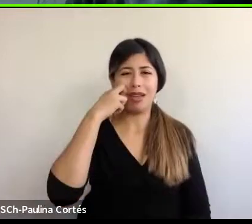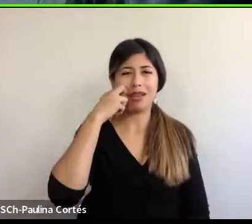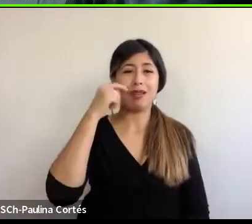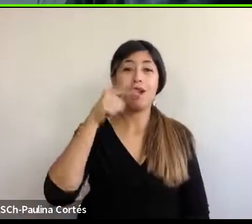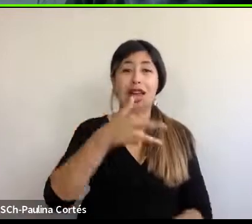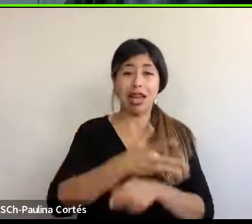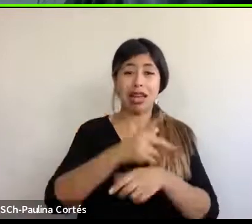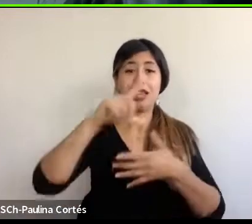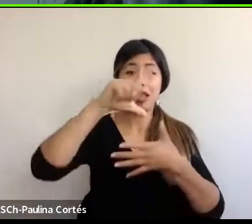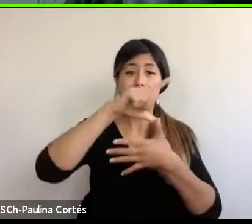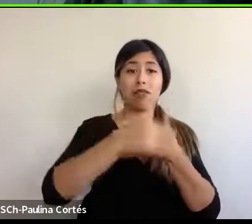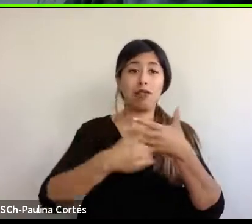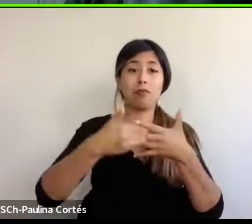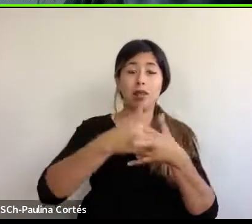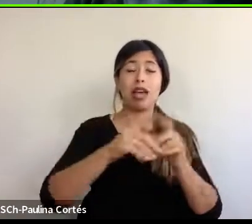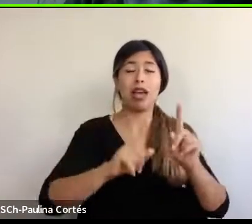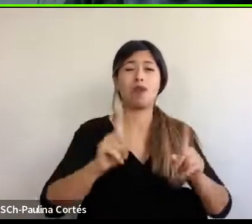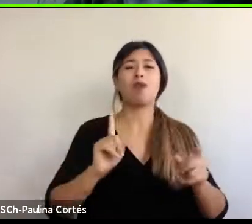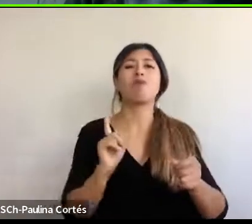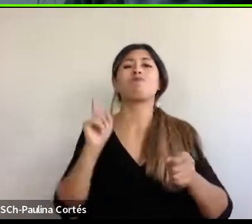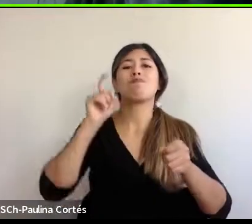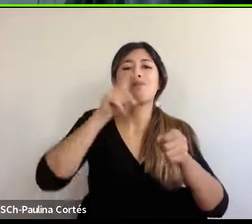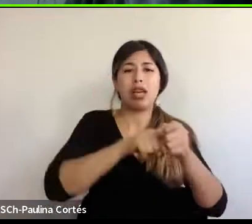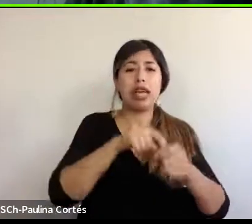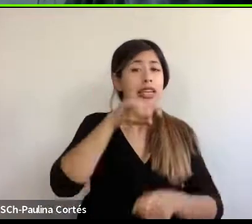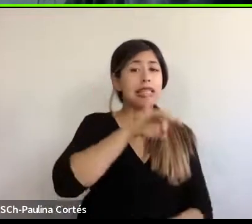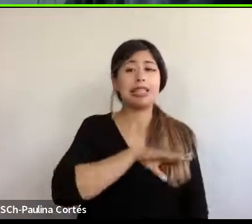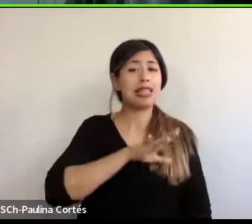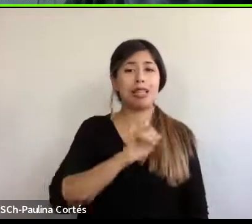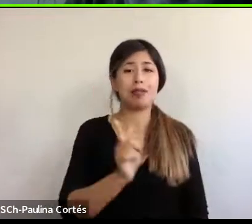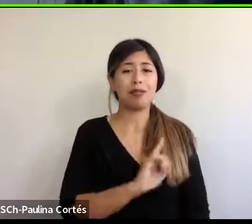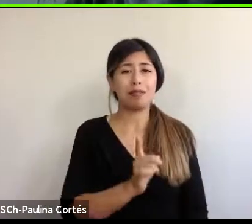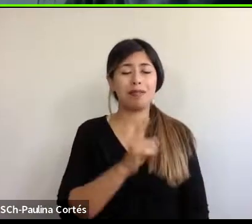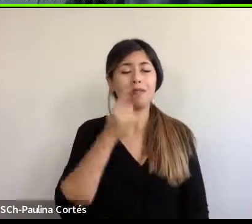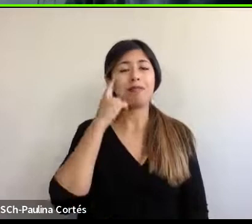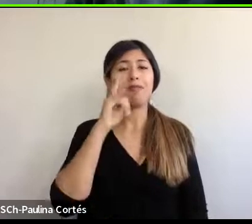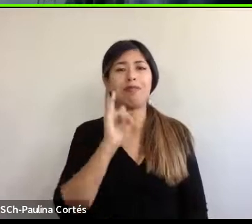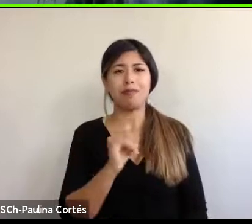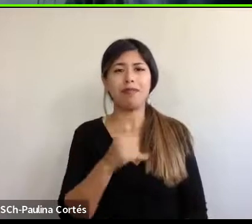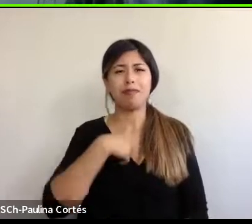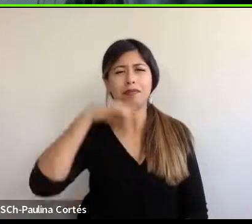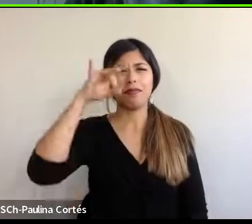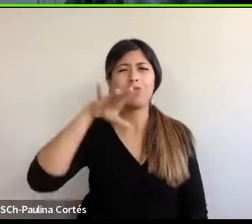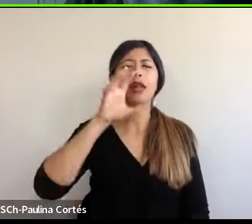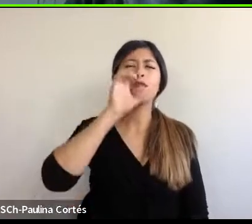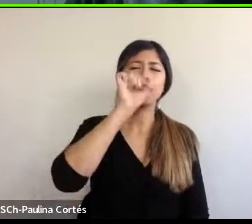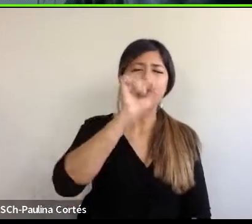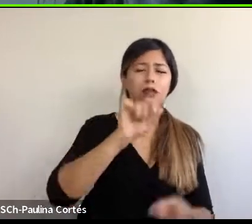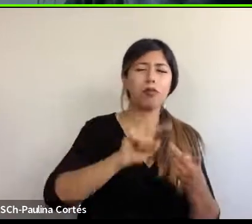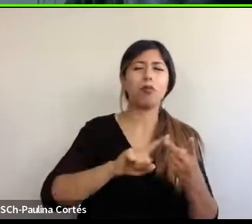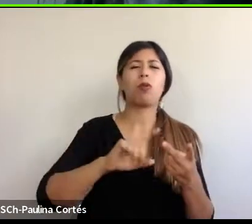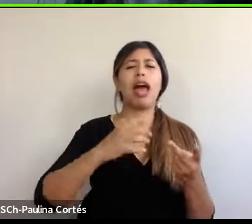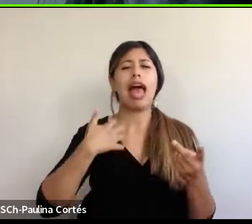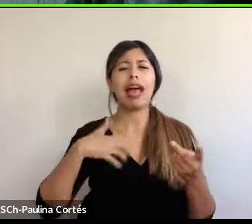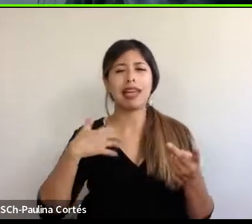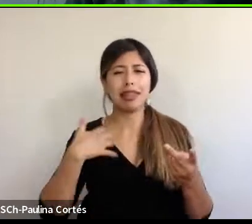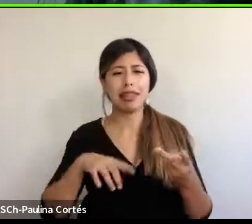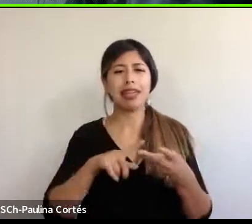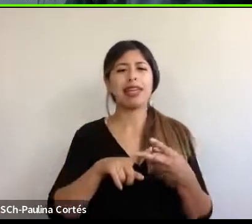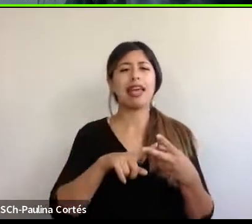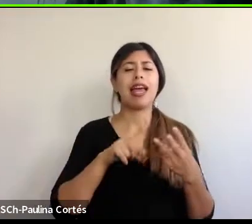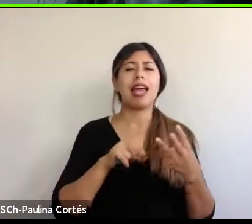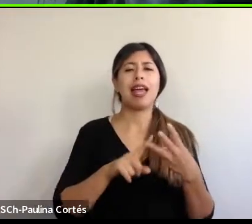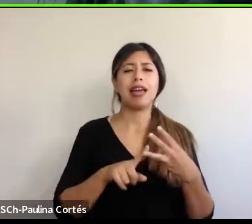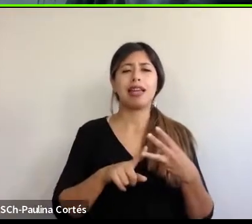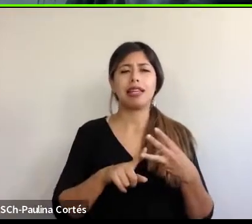moment, not in Chile, but I know there's one in Peru, for instance, and one in Argentina. And especially the